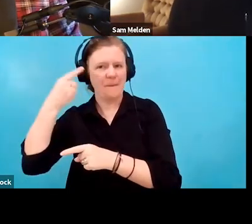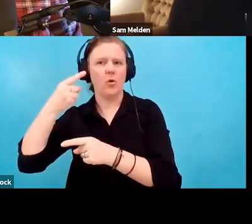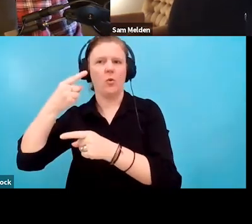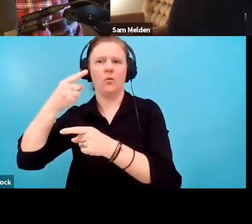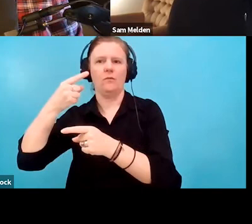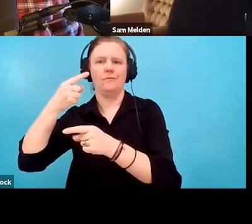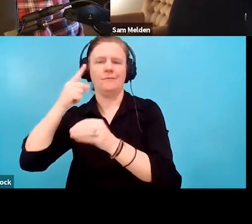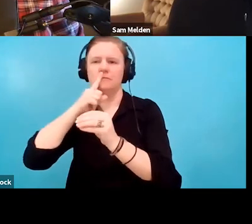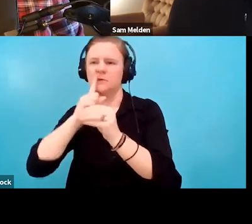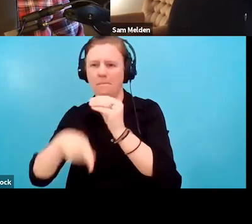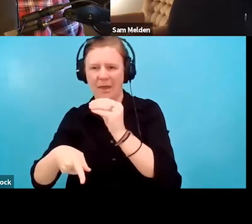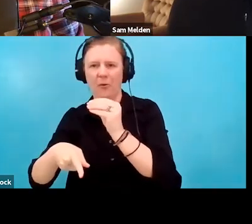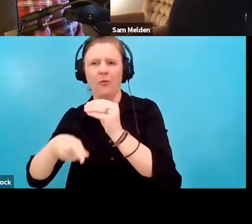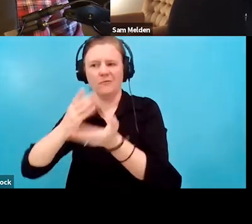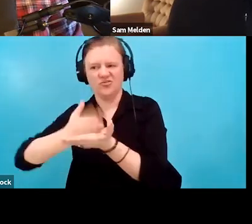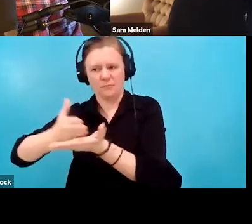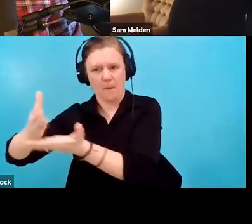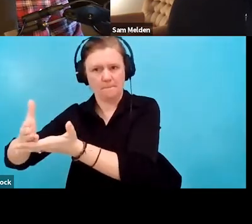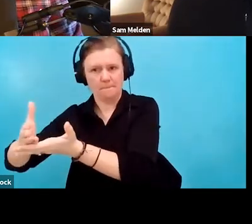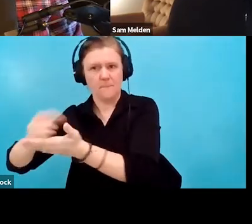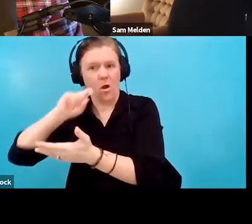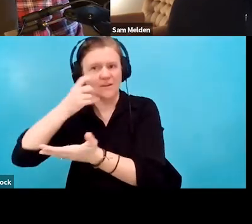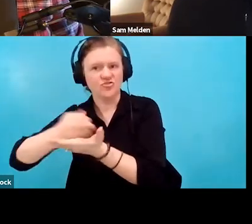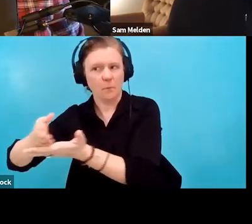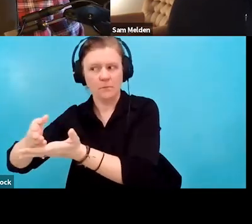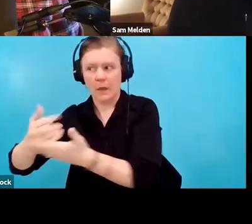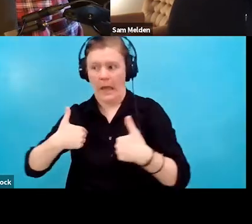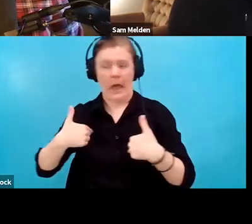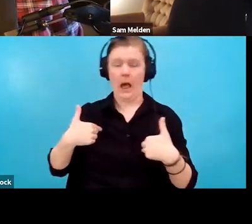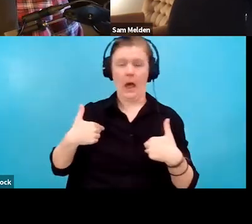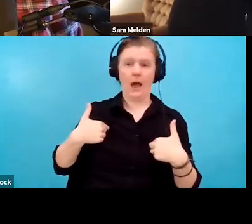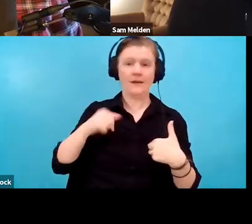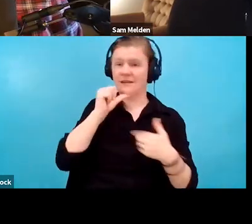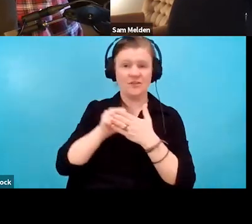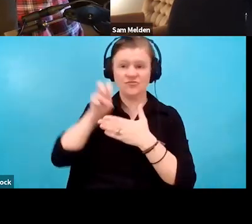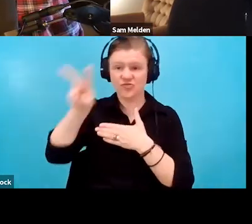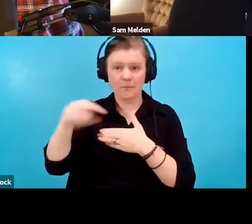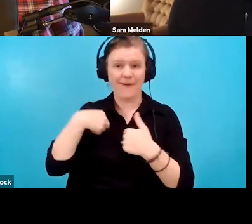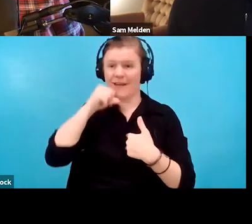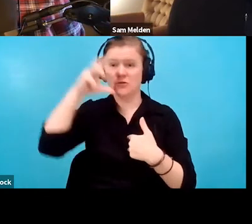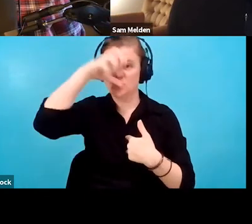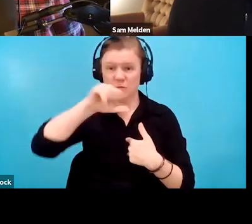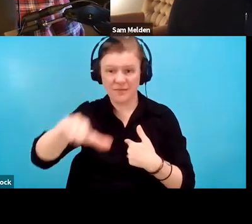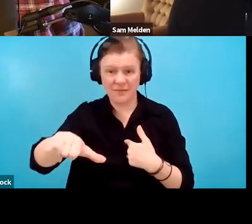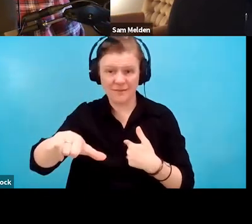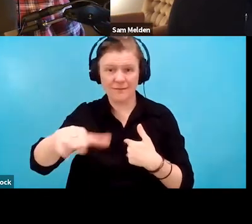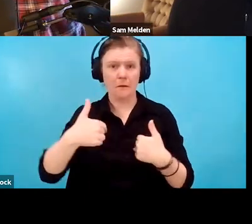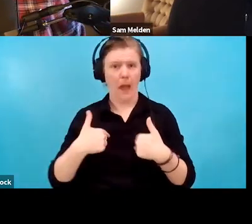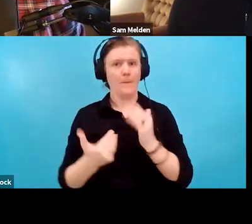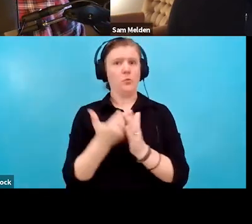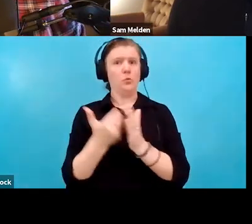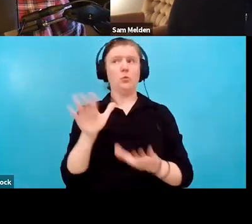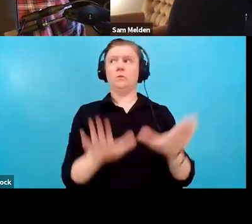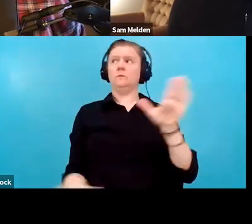onion or whatever. I might not think that because I'm very naive in that sense. So starting out